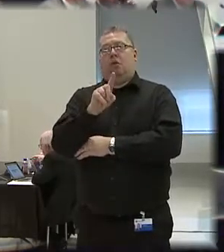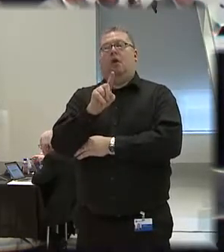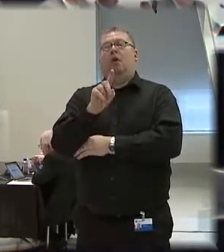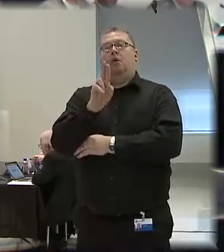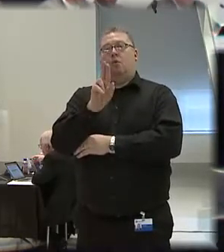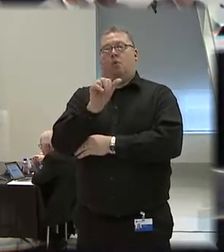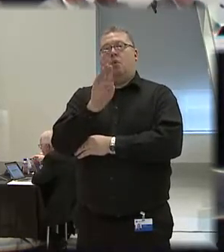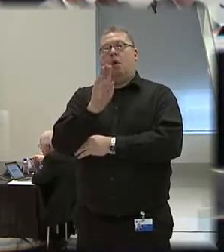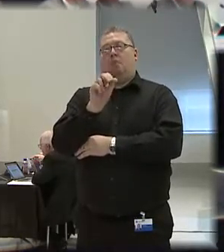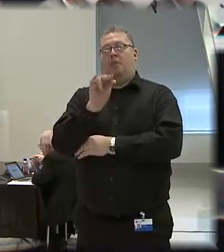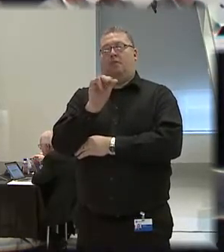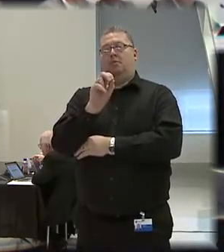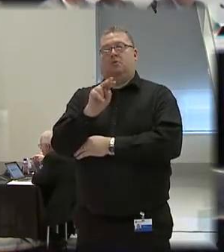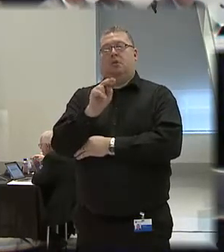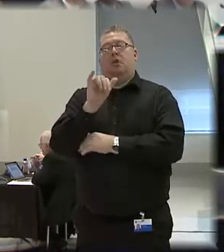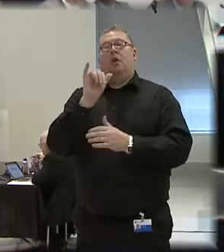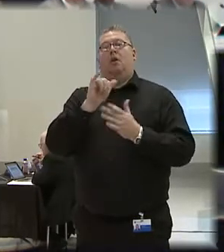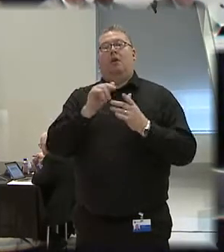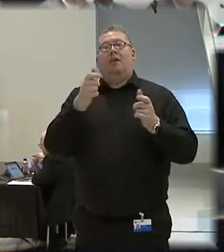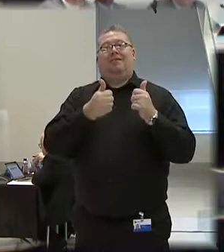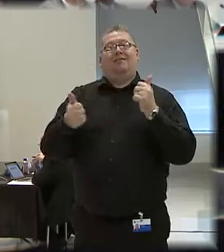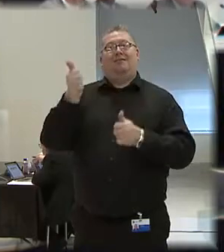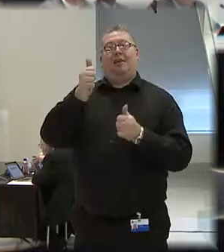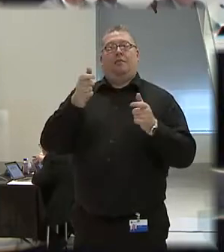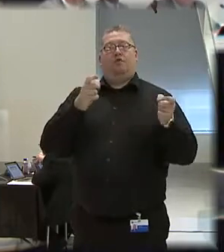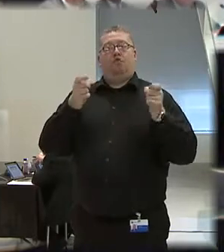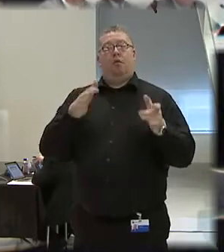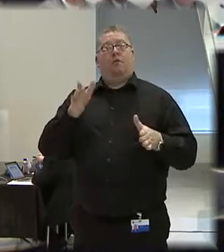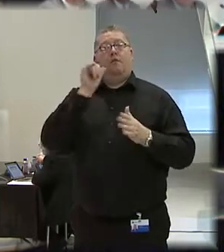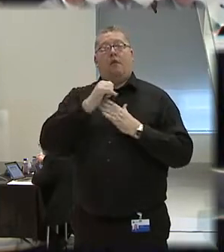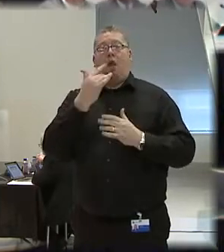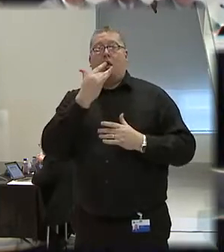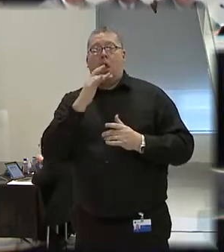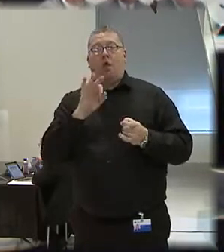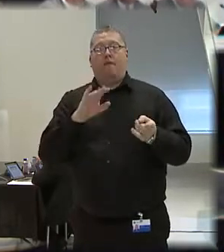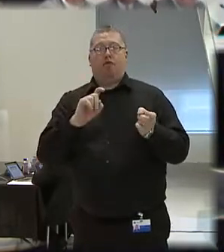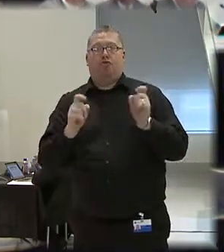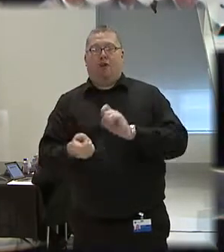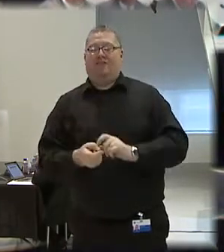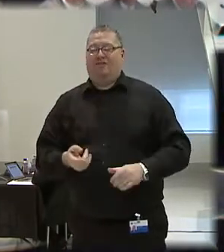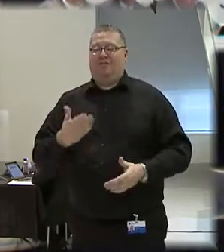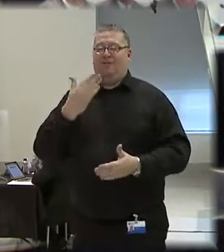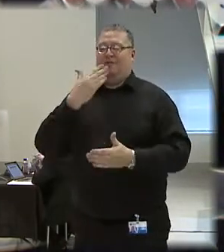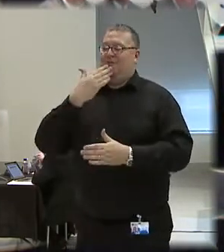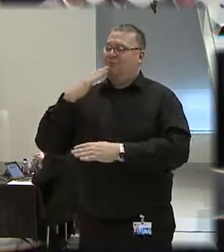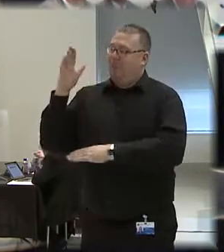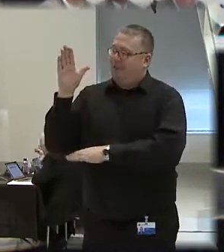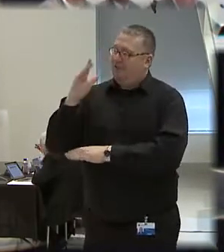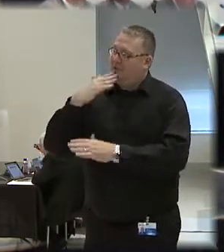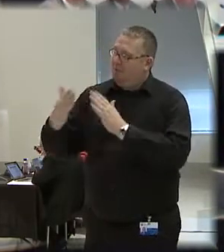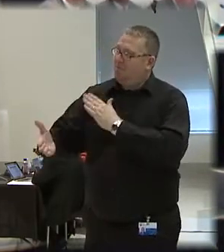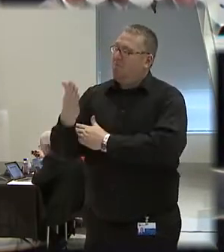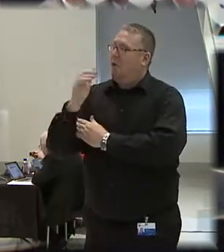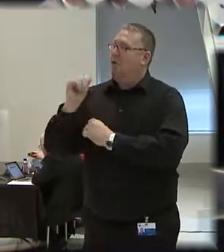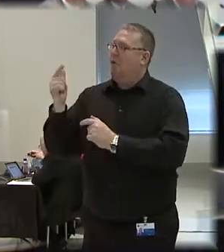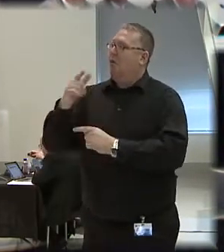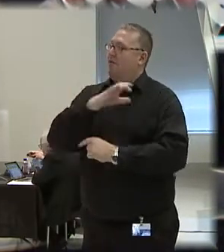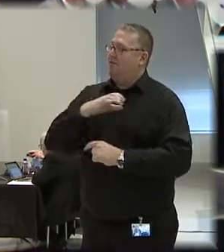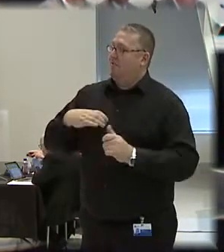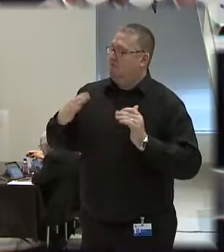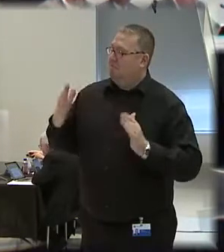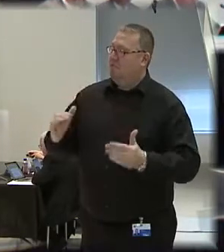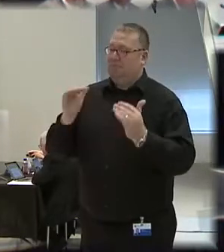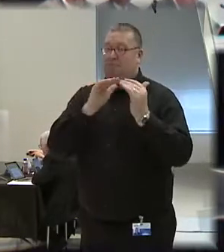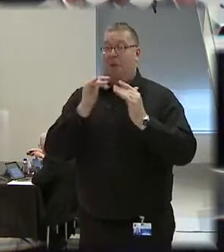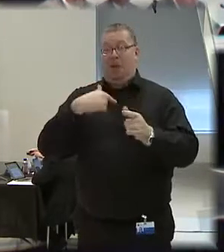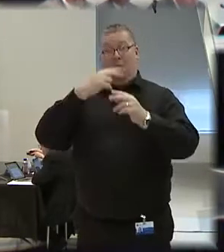Director, Color of Change. Greetings, esteemed panelists, commissioners, and colleagues.